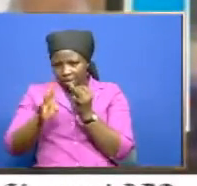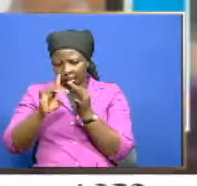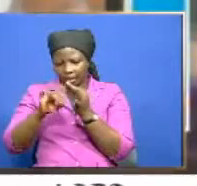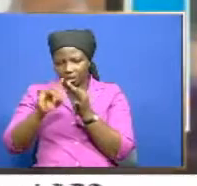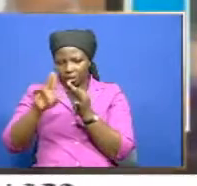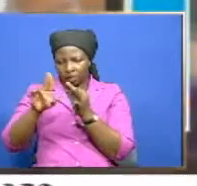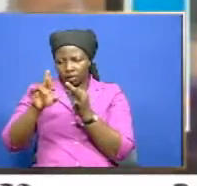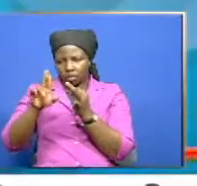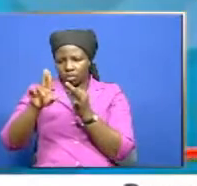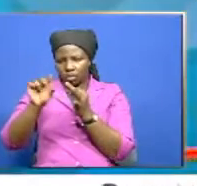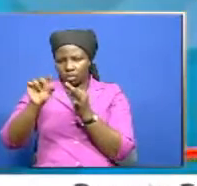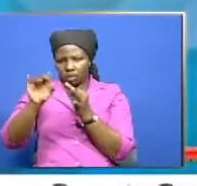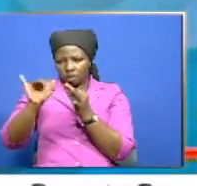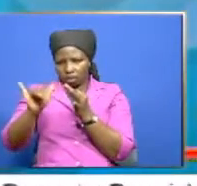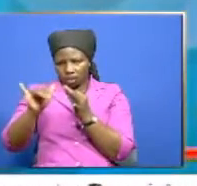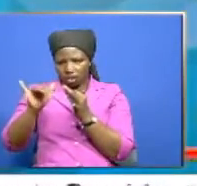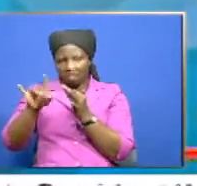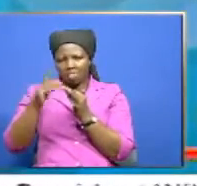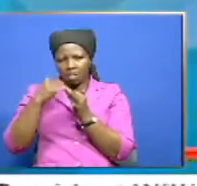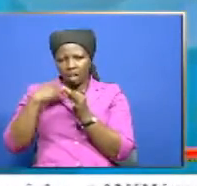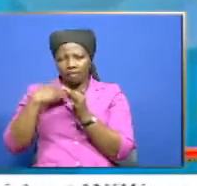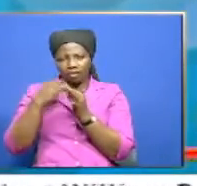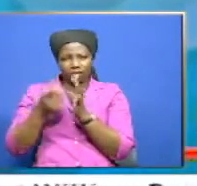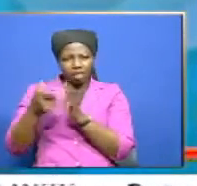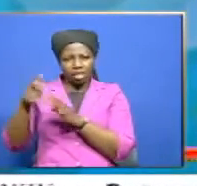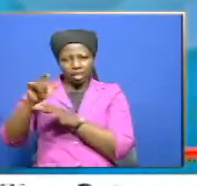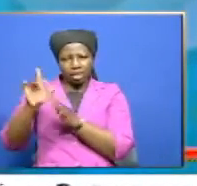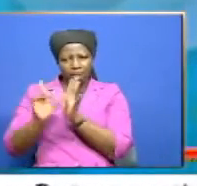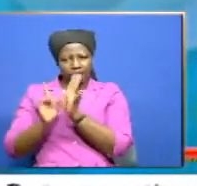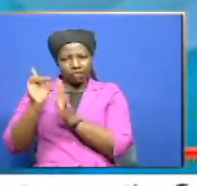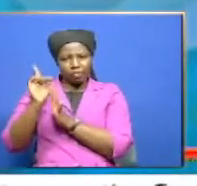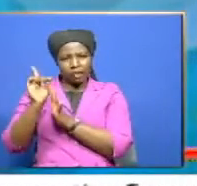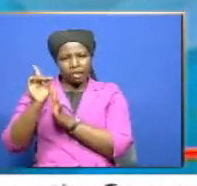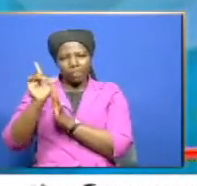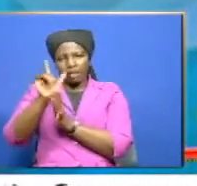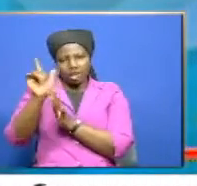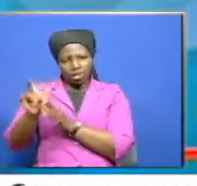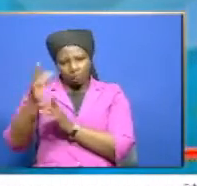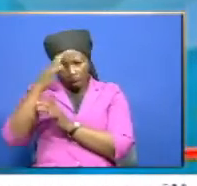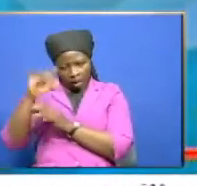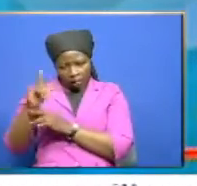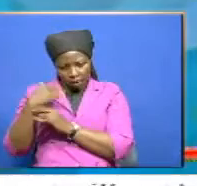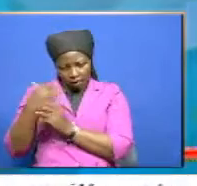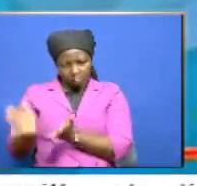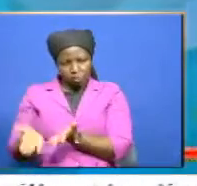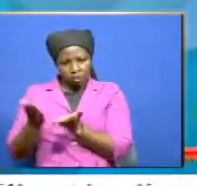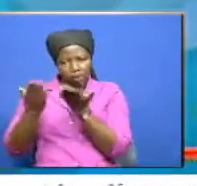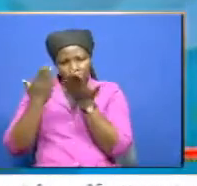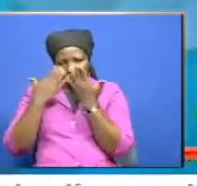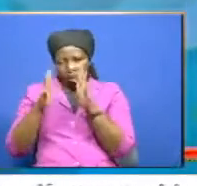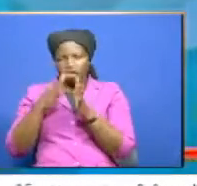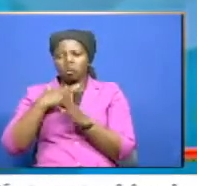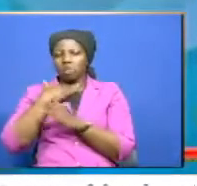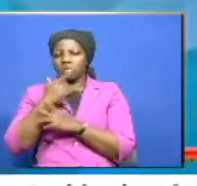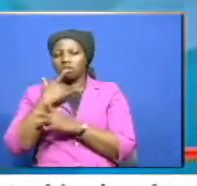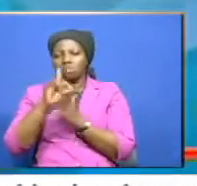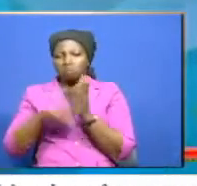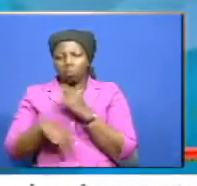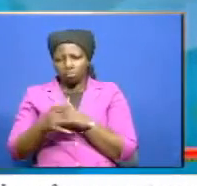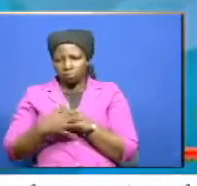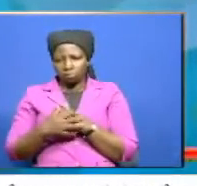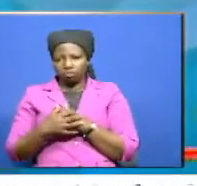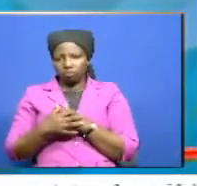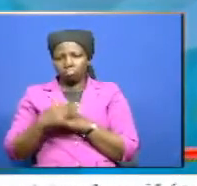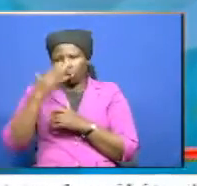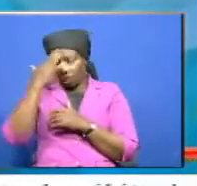game, and it has also increased the development of the sport in that region. And obviously, we would like to argue and say, you know, obviously coming from a very passionate and